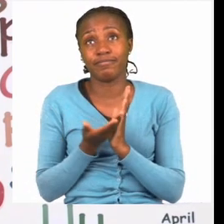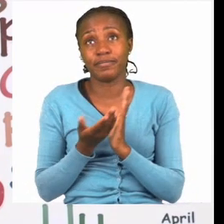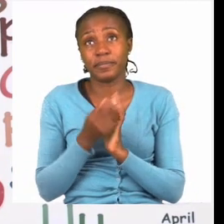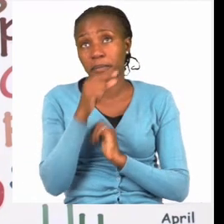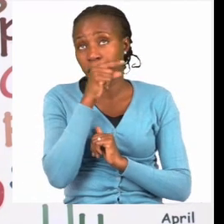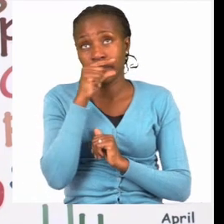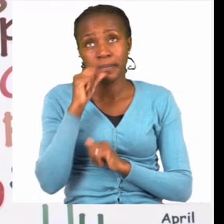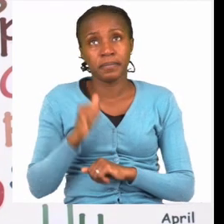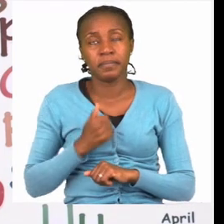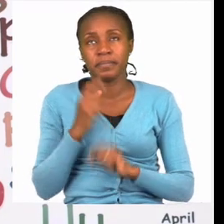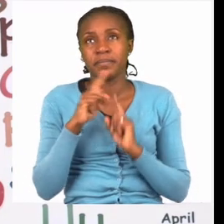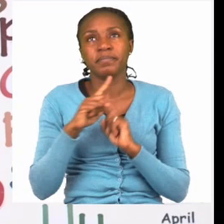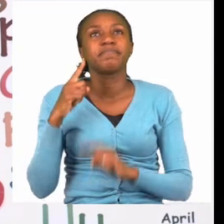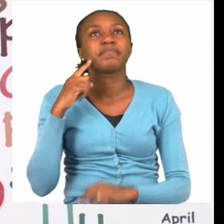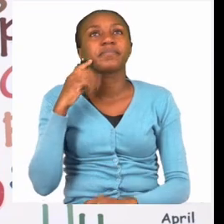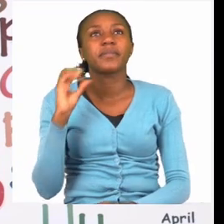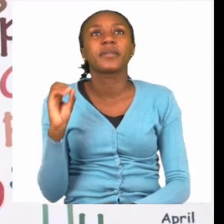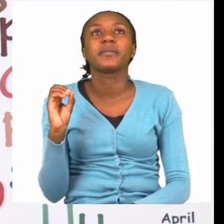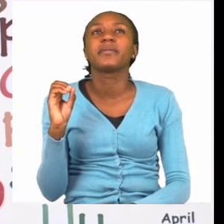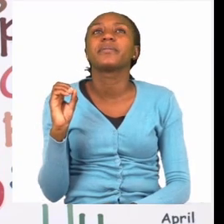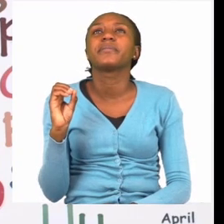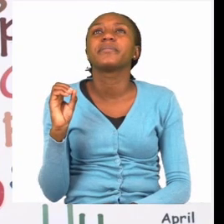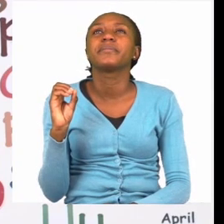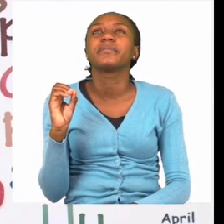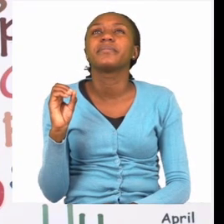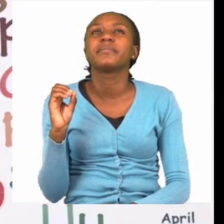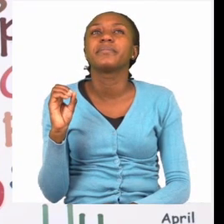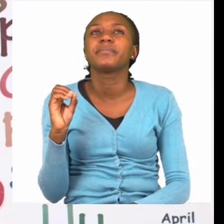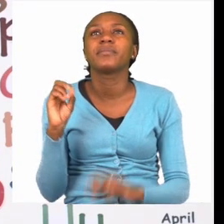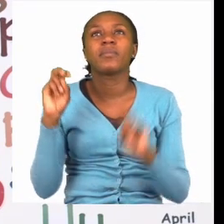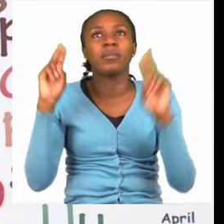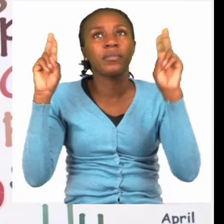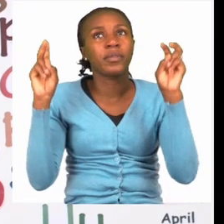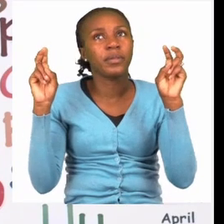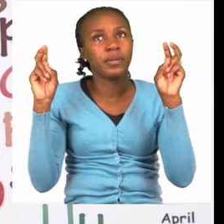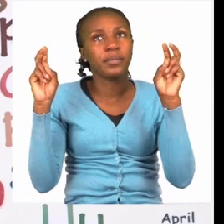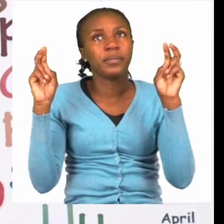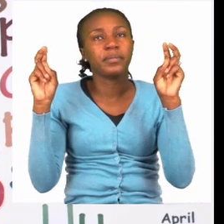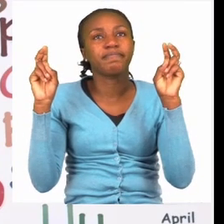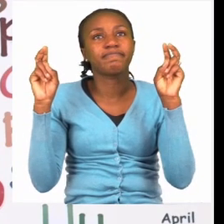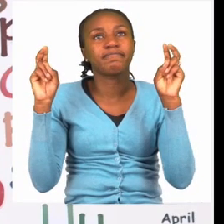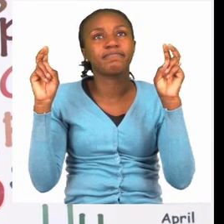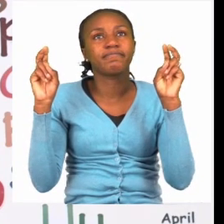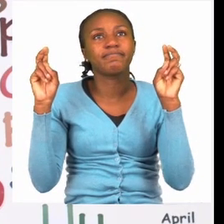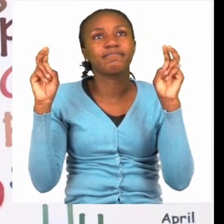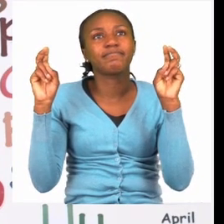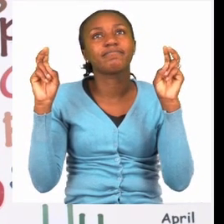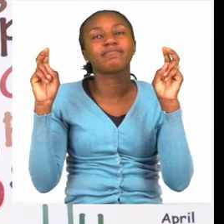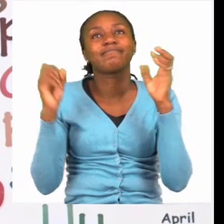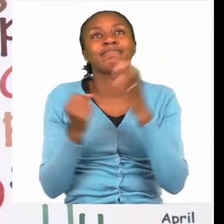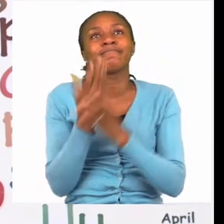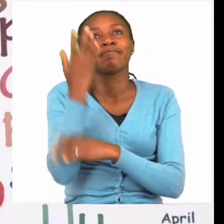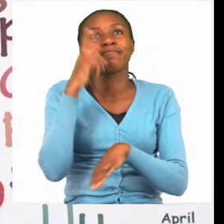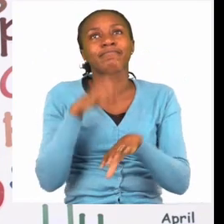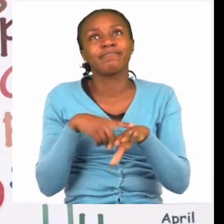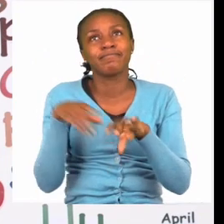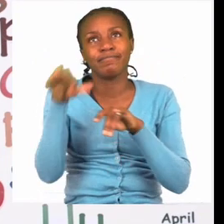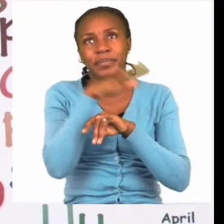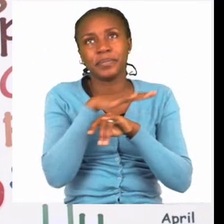School. I am Teacher Hartung, and our theme this week is Spring